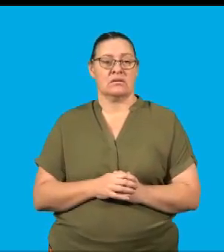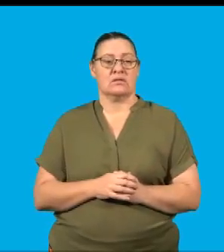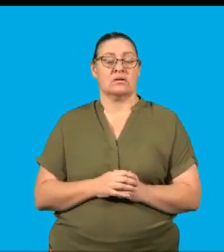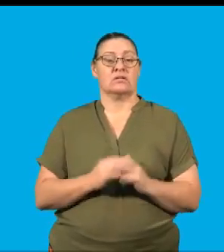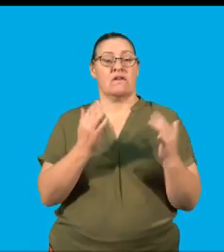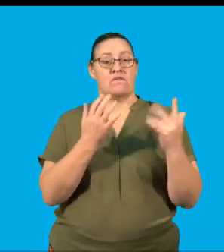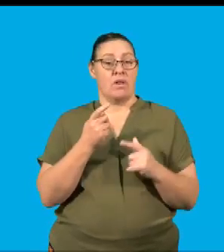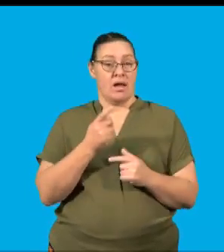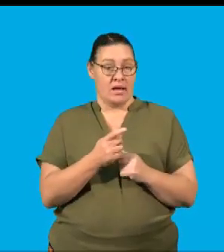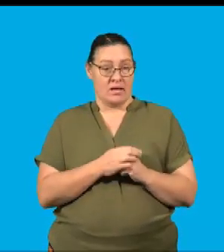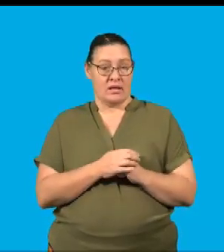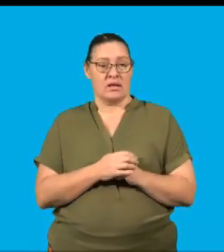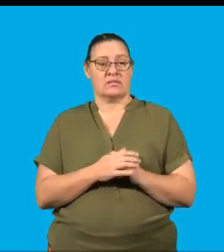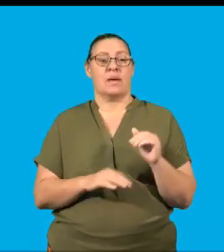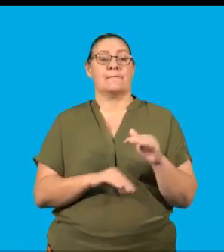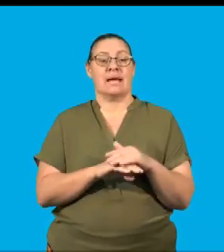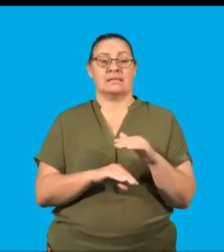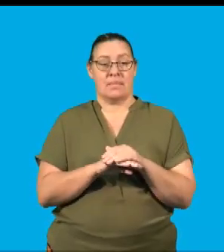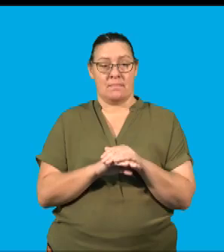formula, it is maximum